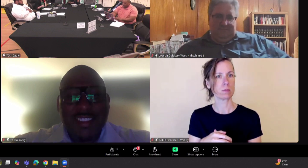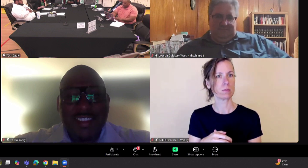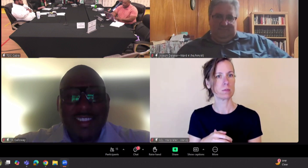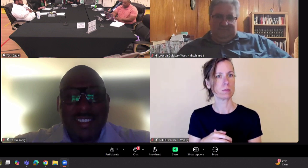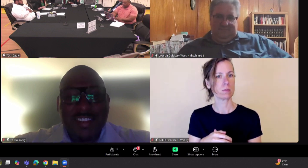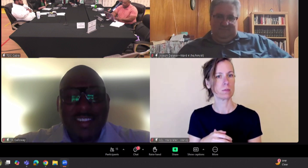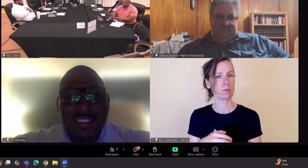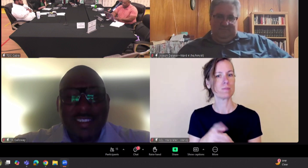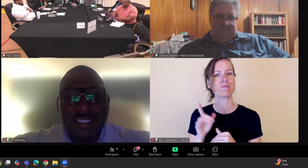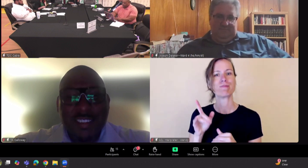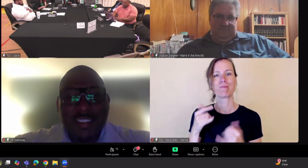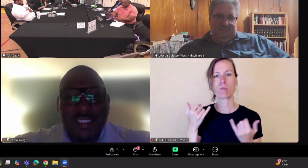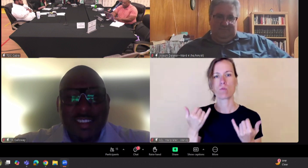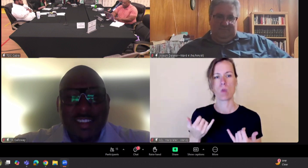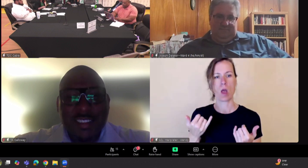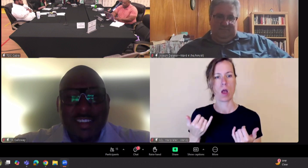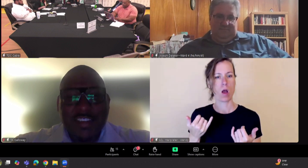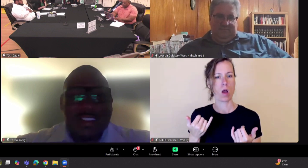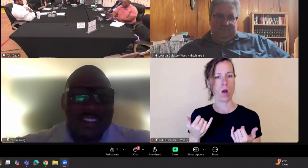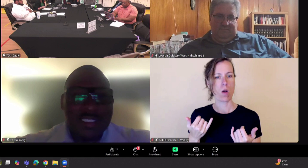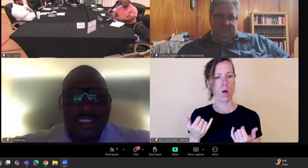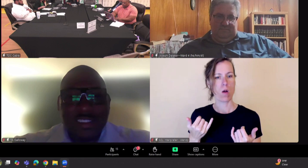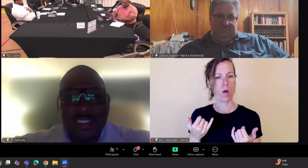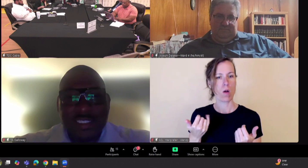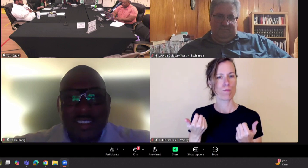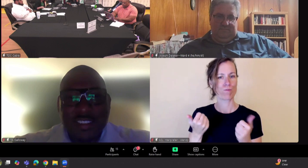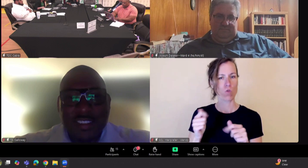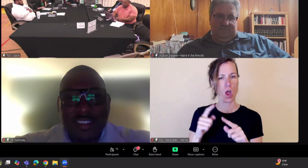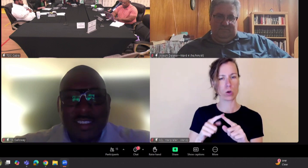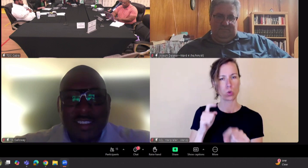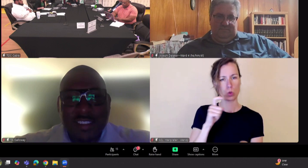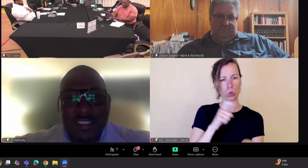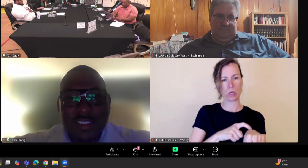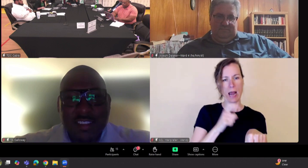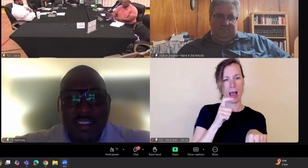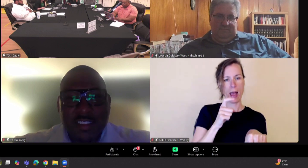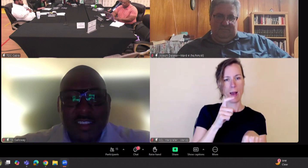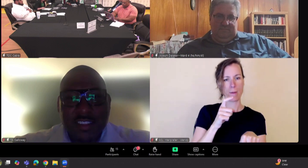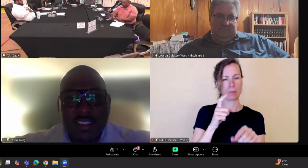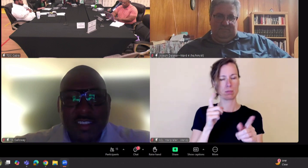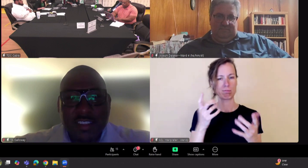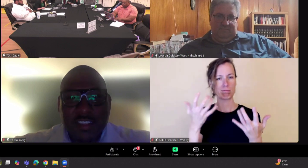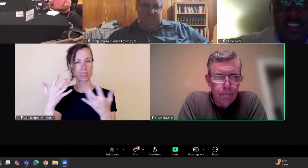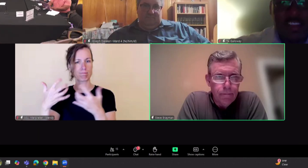Right now, we're trying to time that to be concurrent with the opening of the building.